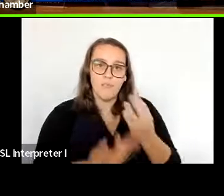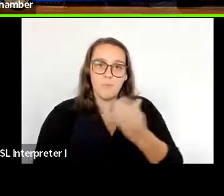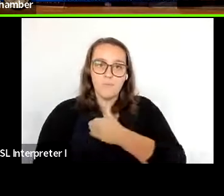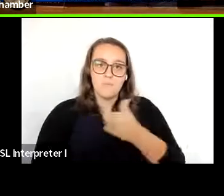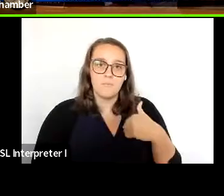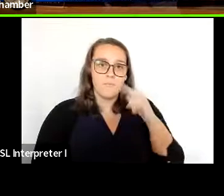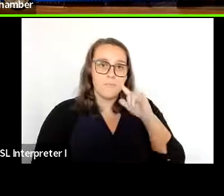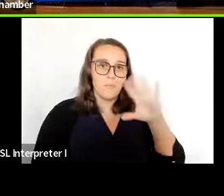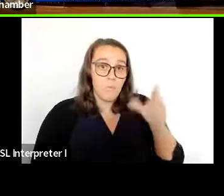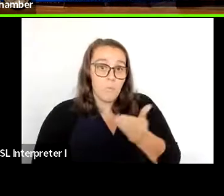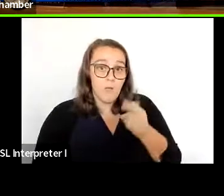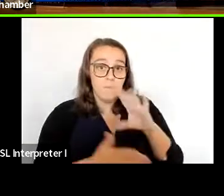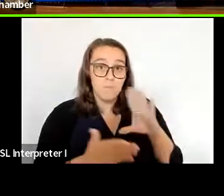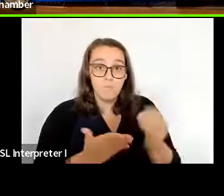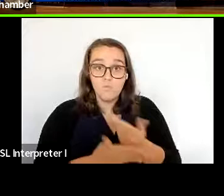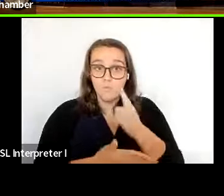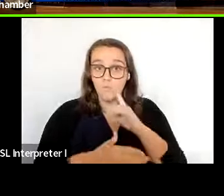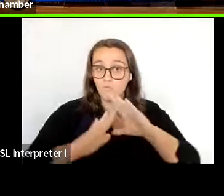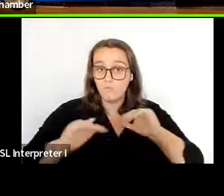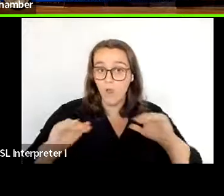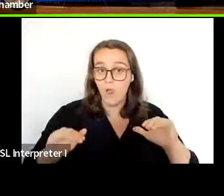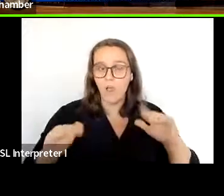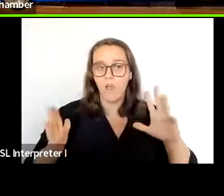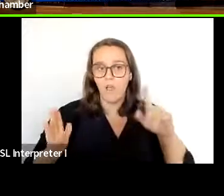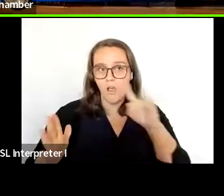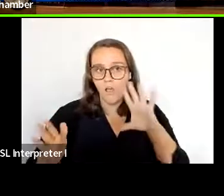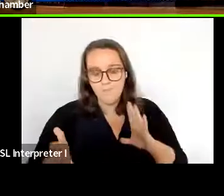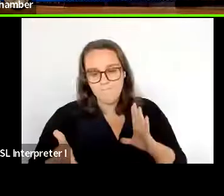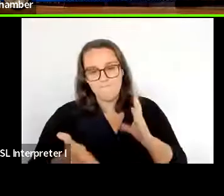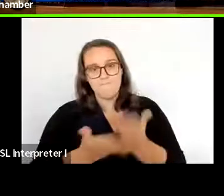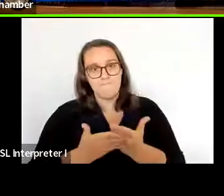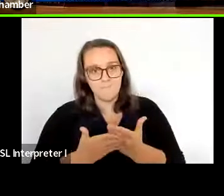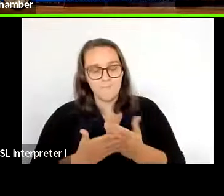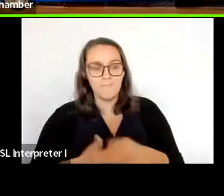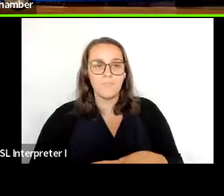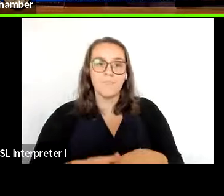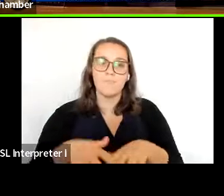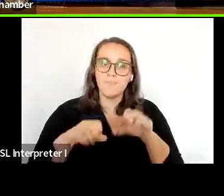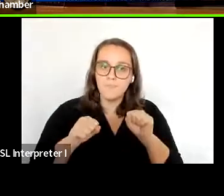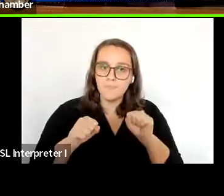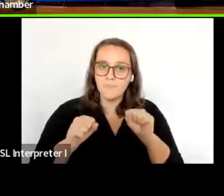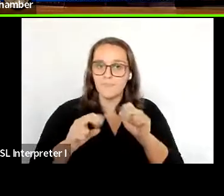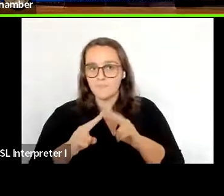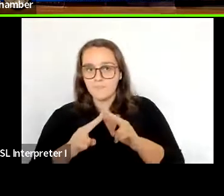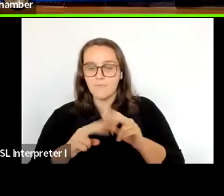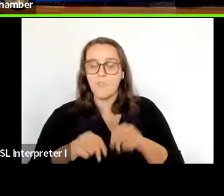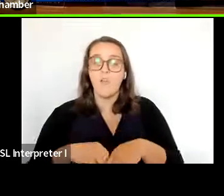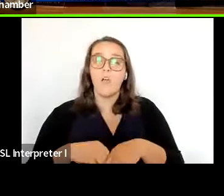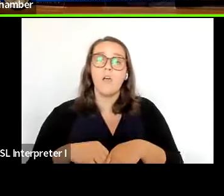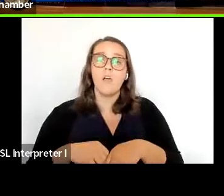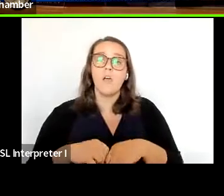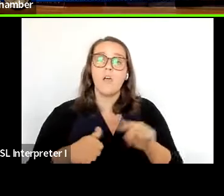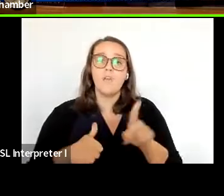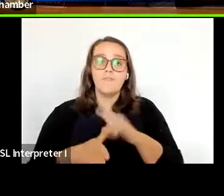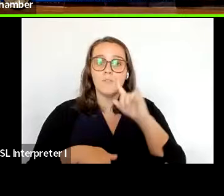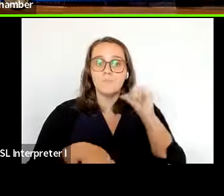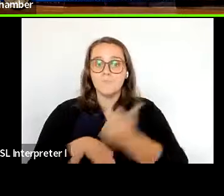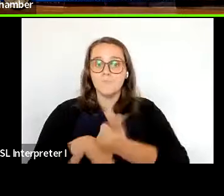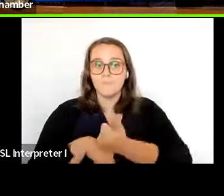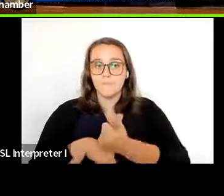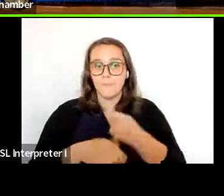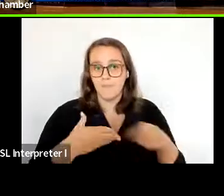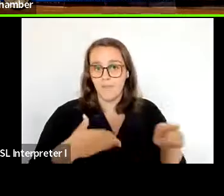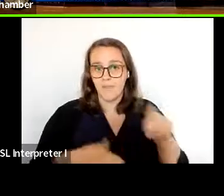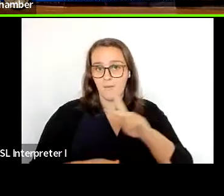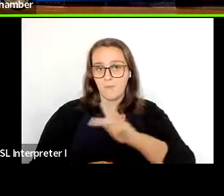child. The bill will also establish for the first time paid personal medical leave,